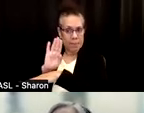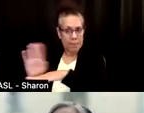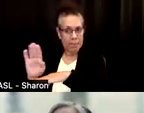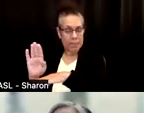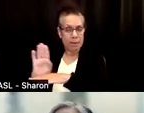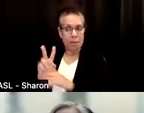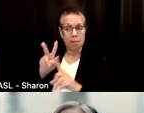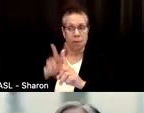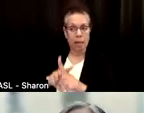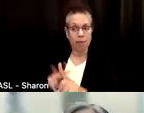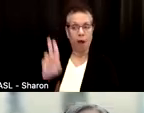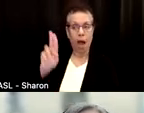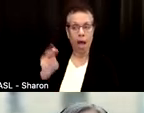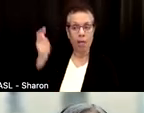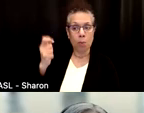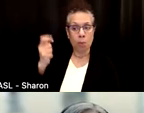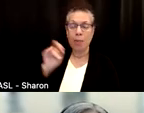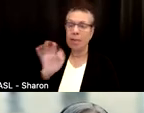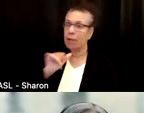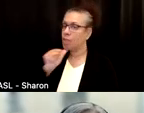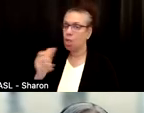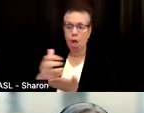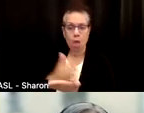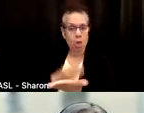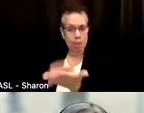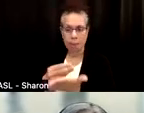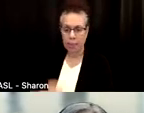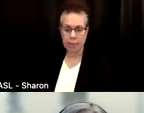claim for unemployment benefits if they are not earning?